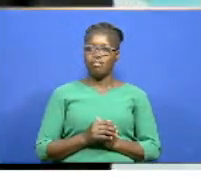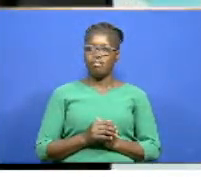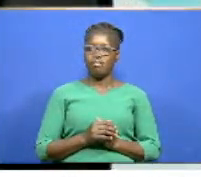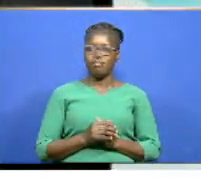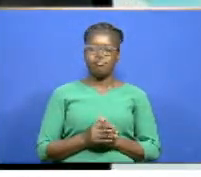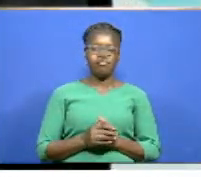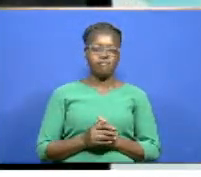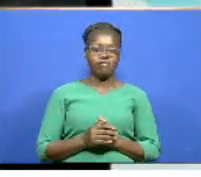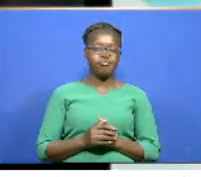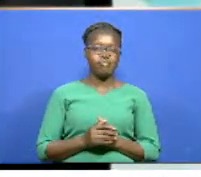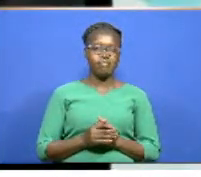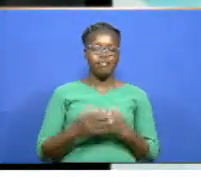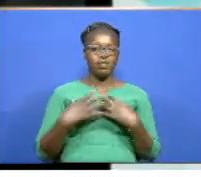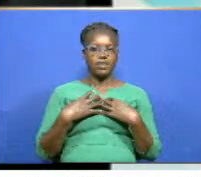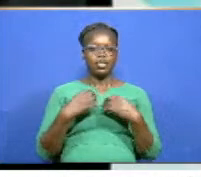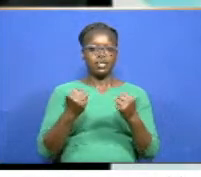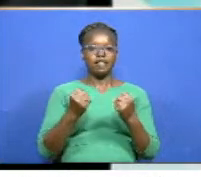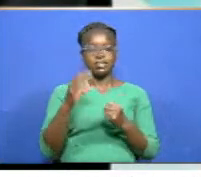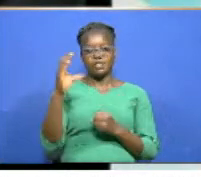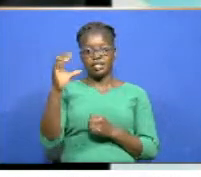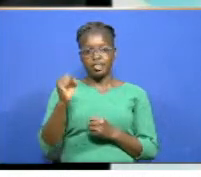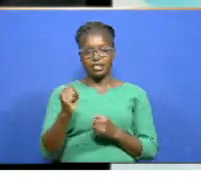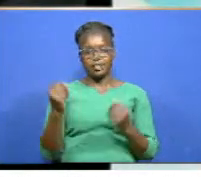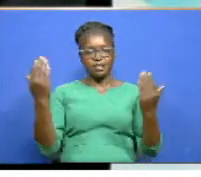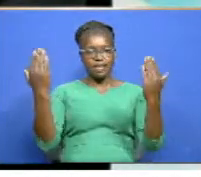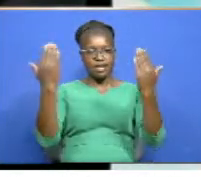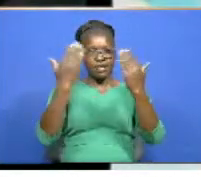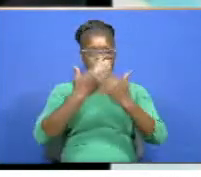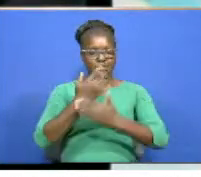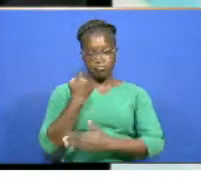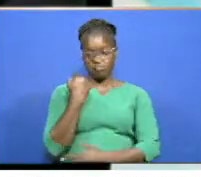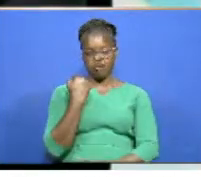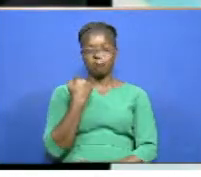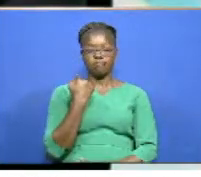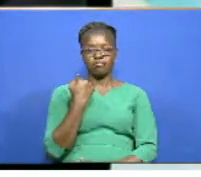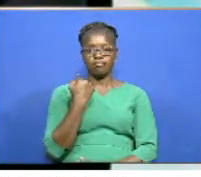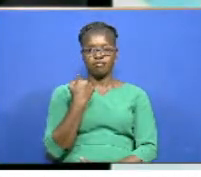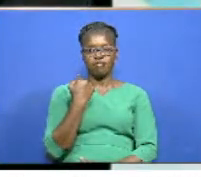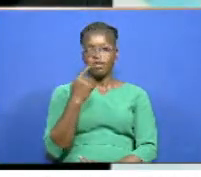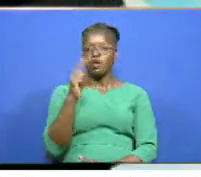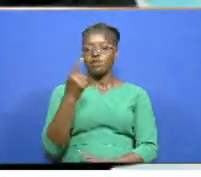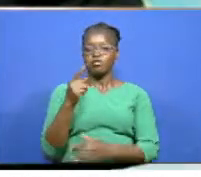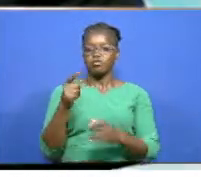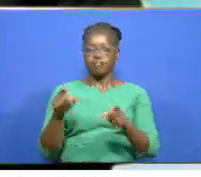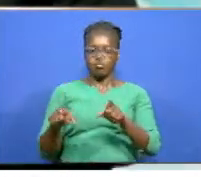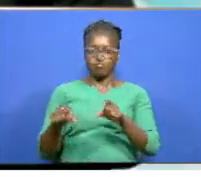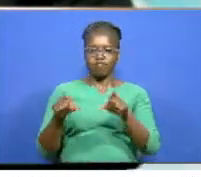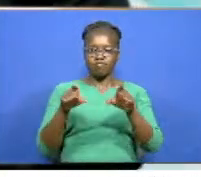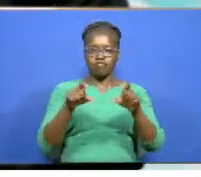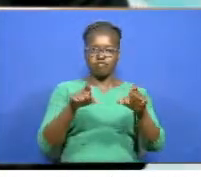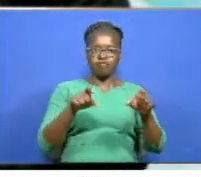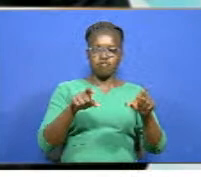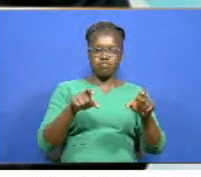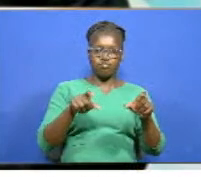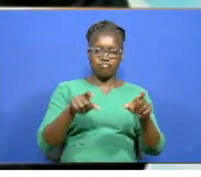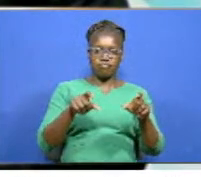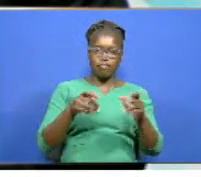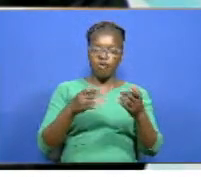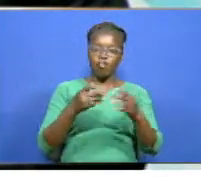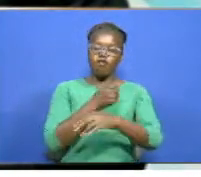This health CS last night, after receiving the first shipment of the Oxford